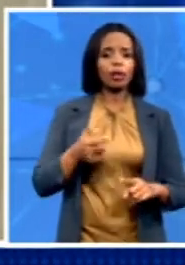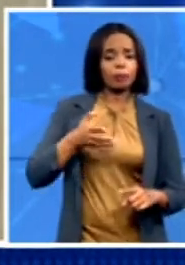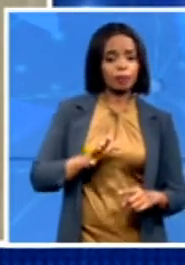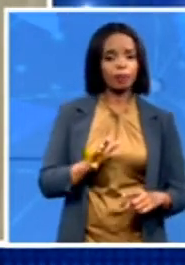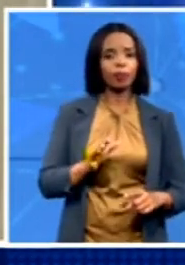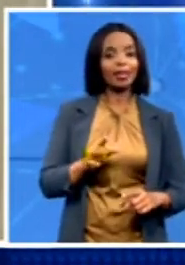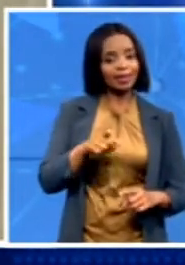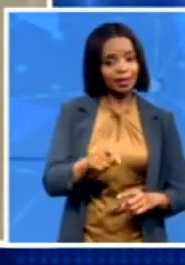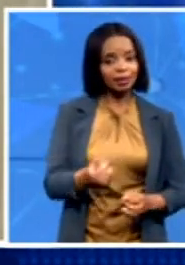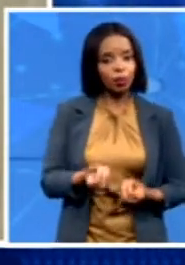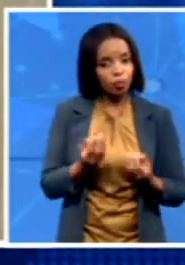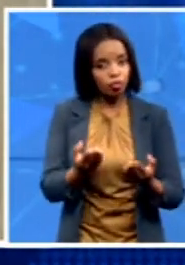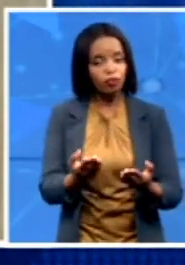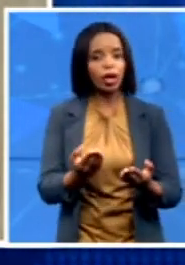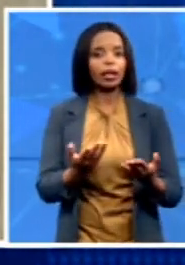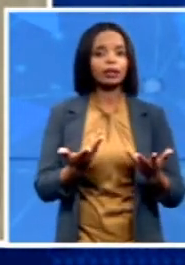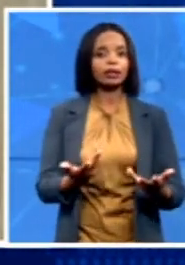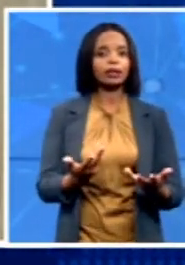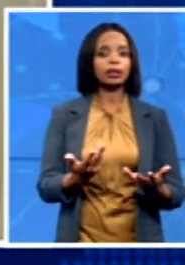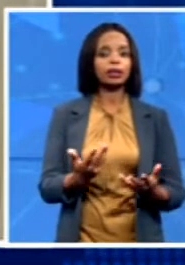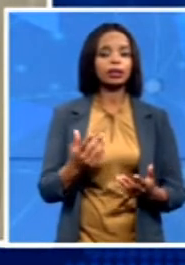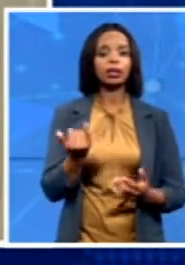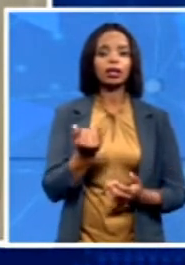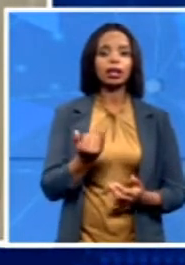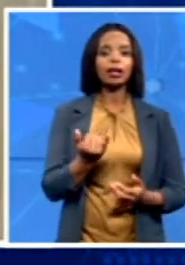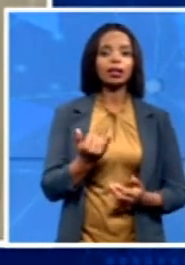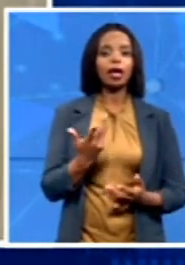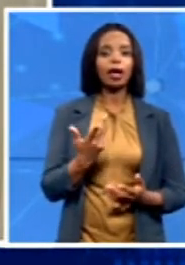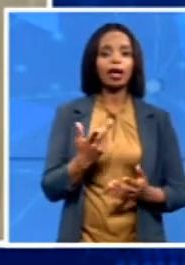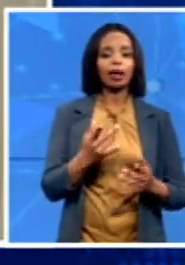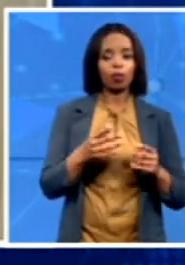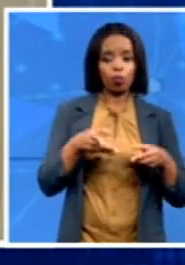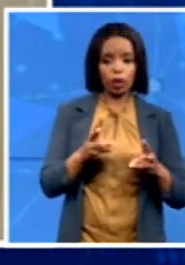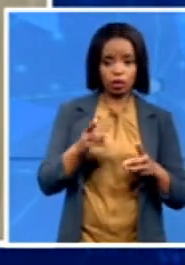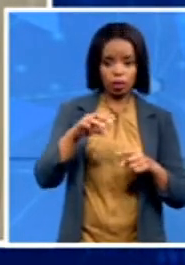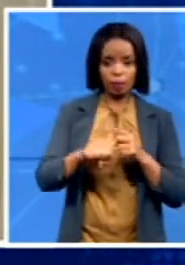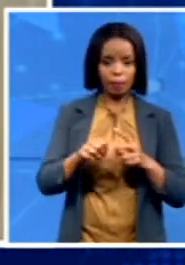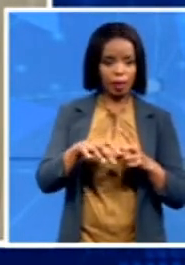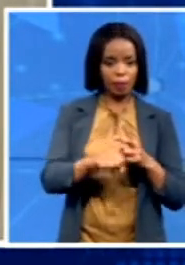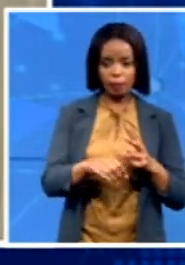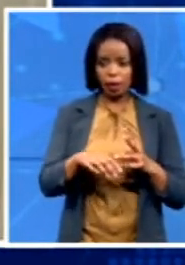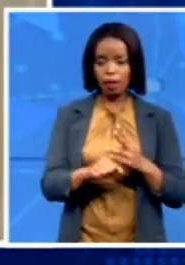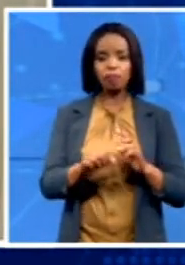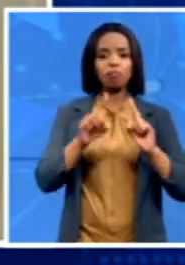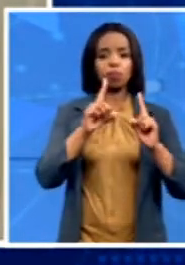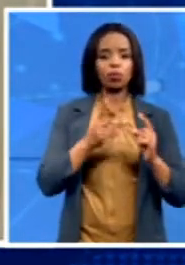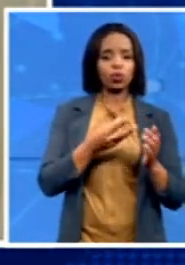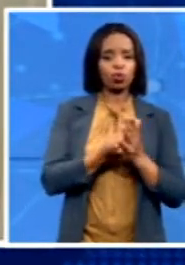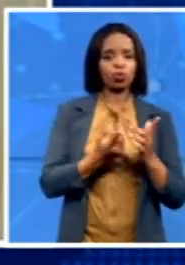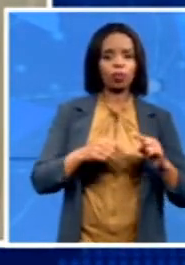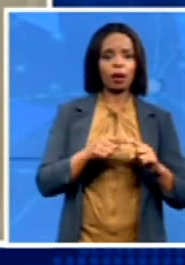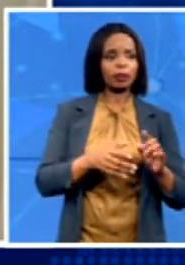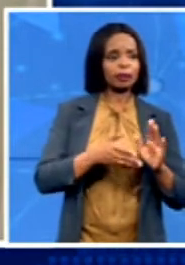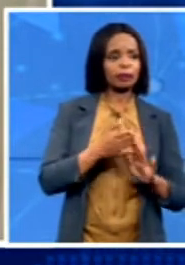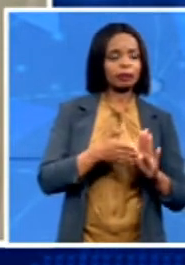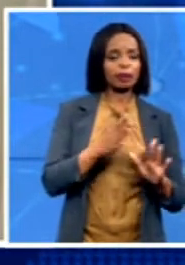well as lagging indicators of where the economy is going, and be used in some cases as predictive